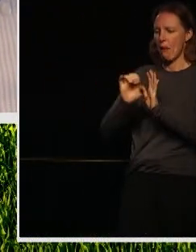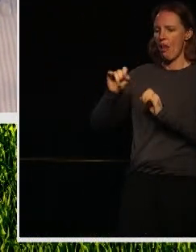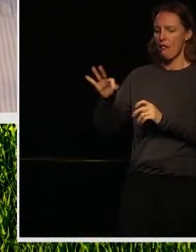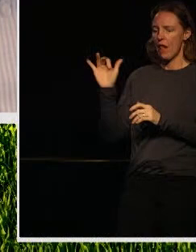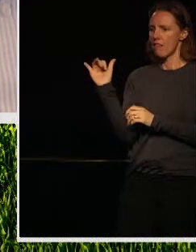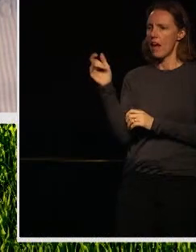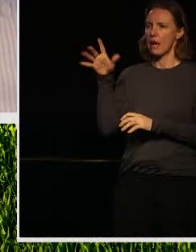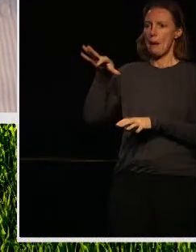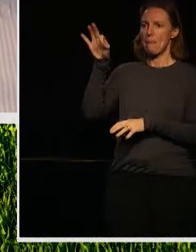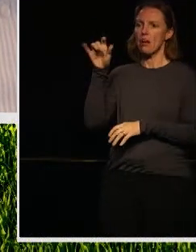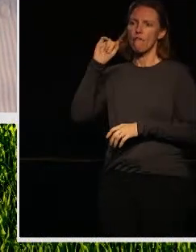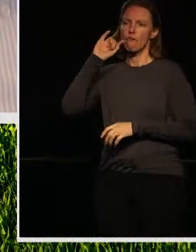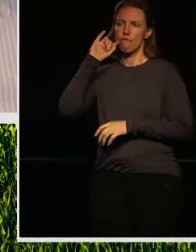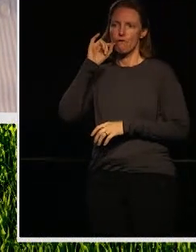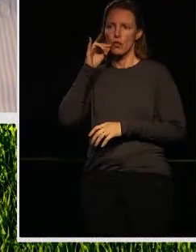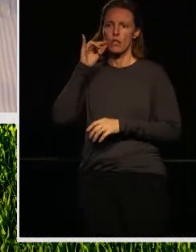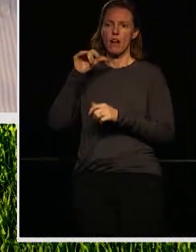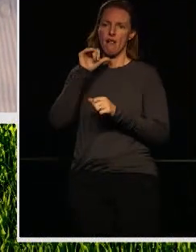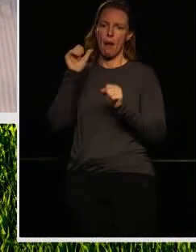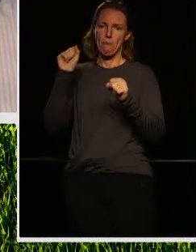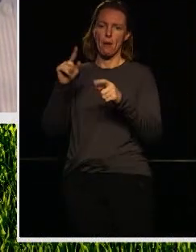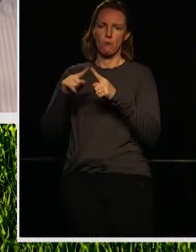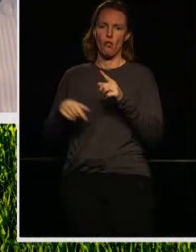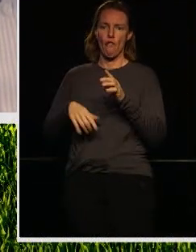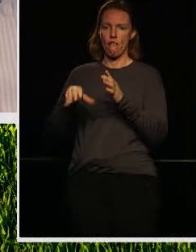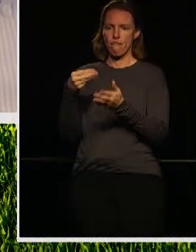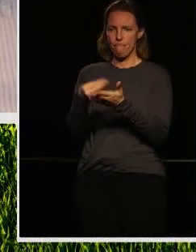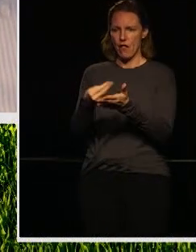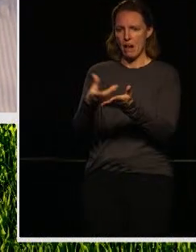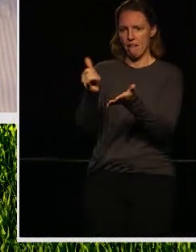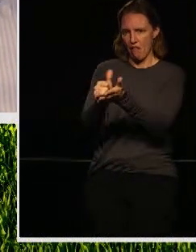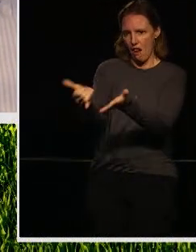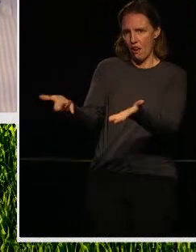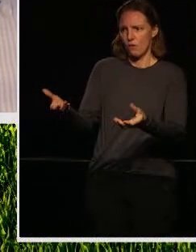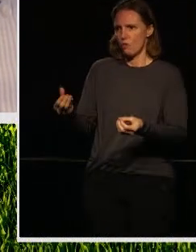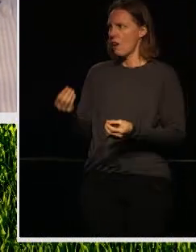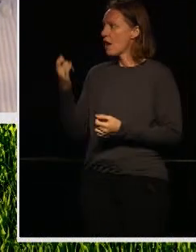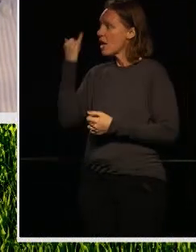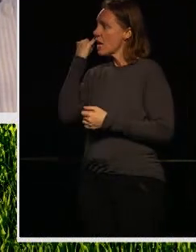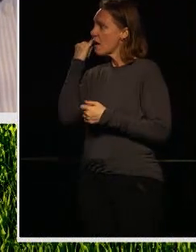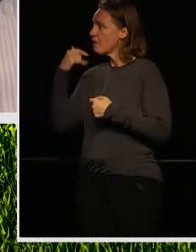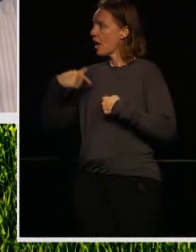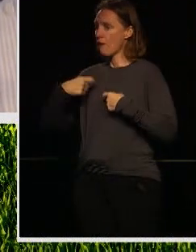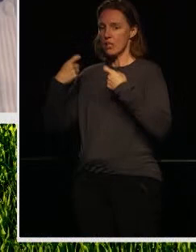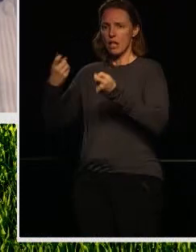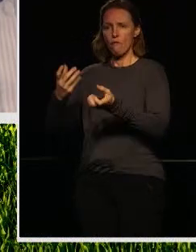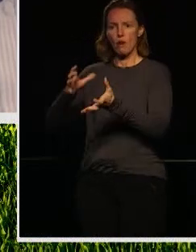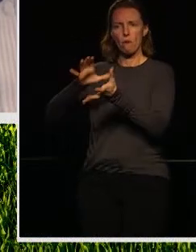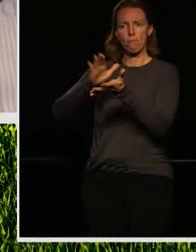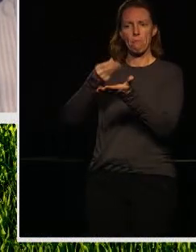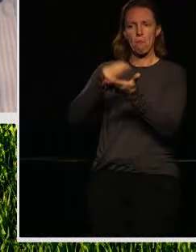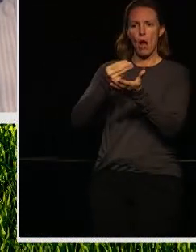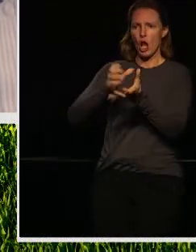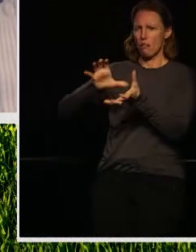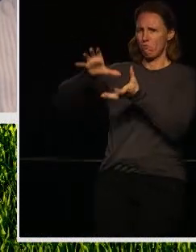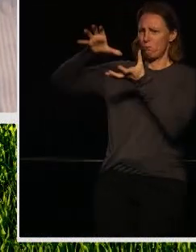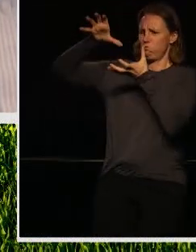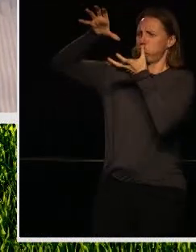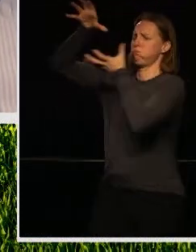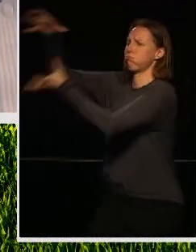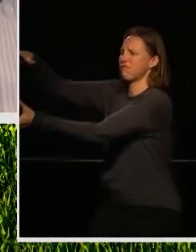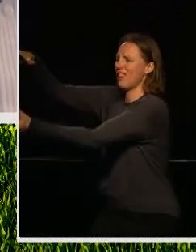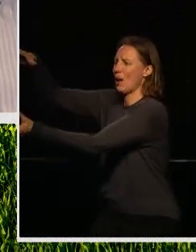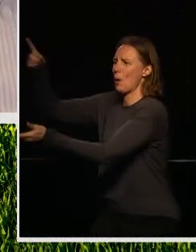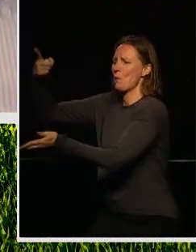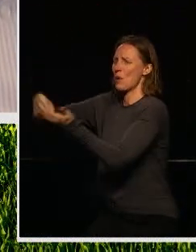picking fruit and not being able to fund that. So if I was to give you, I don't know, very large sum of money, I don't know what you guys mean by